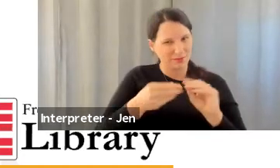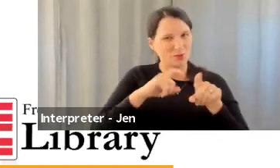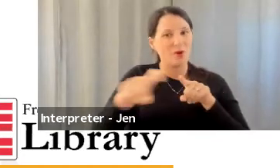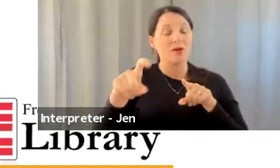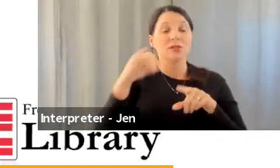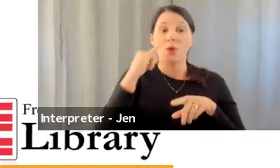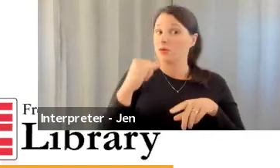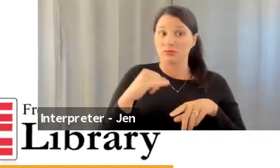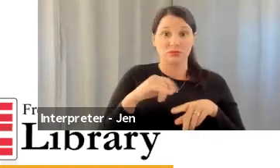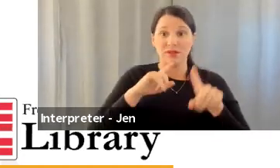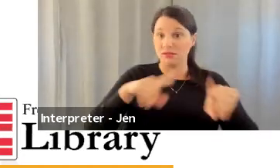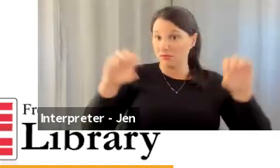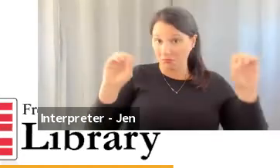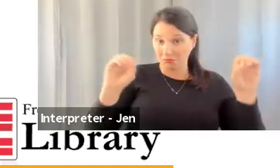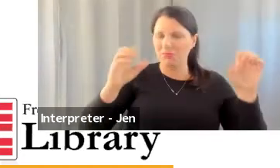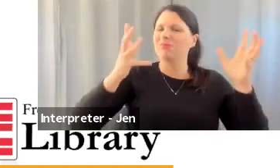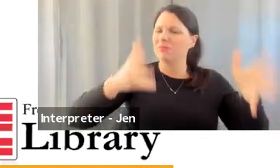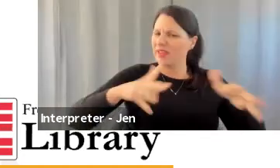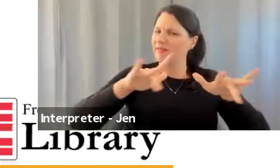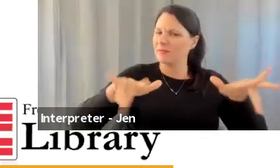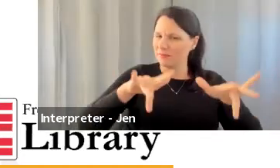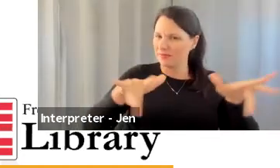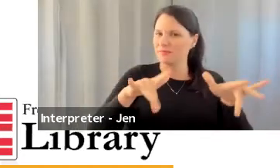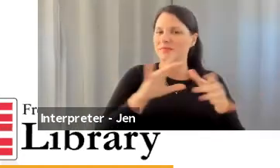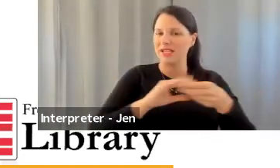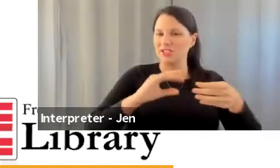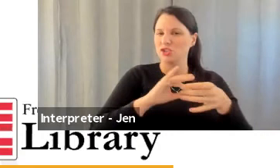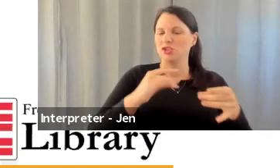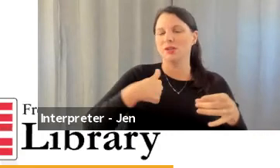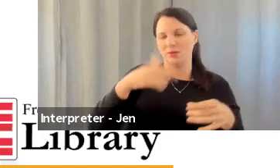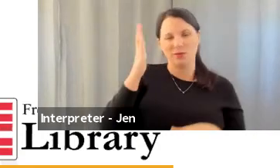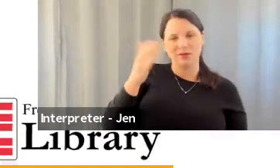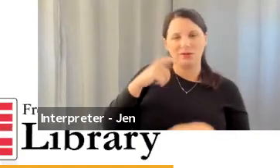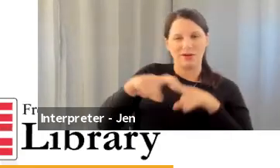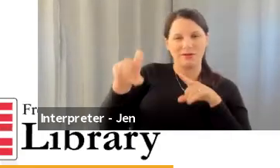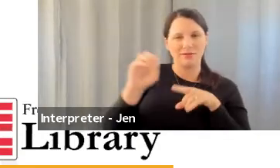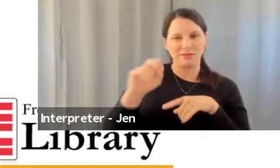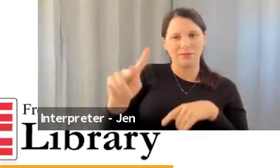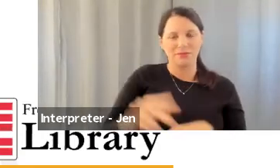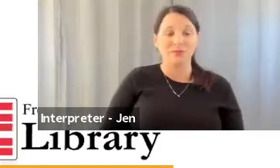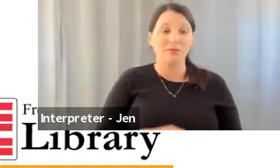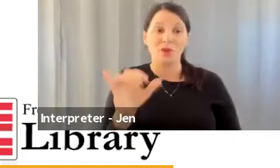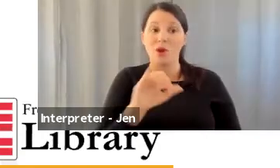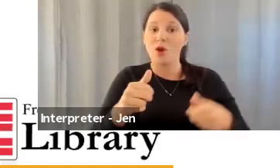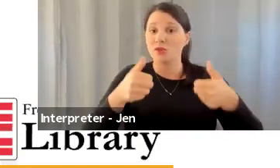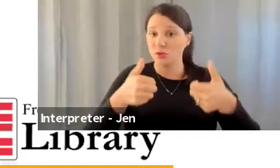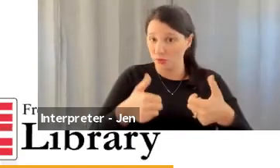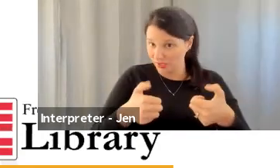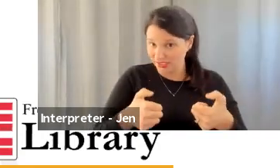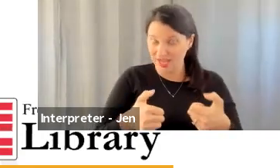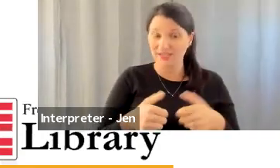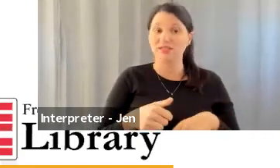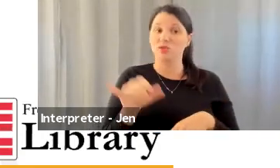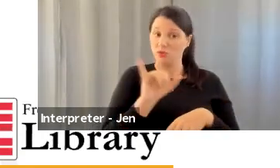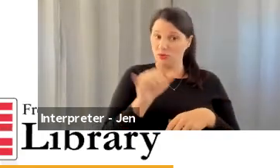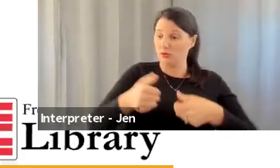leave a voice message and we will return your call. You can also text us. So we have this phone number. You text directly to that number and we